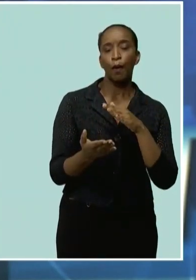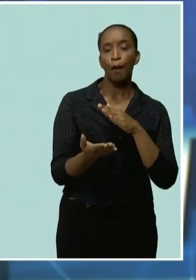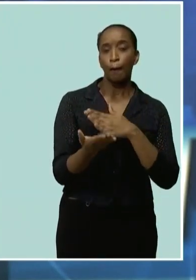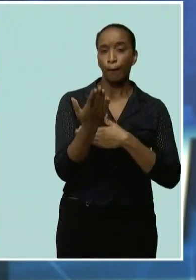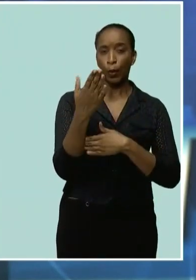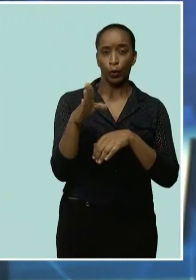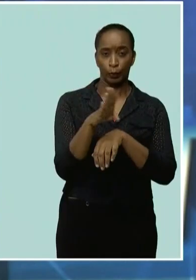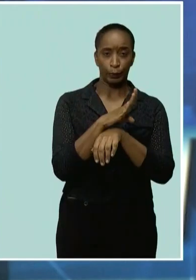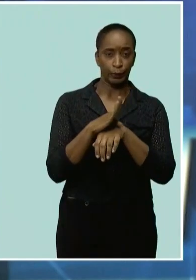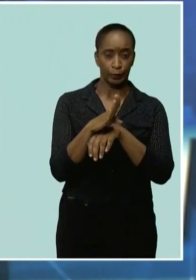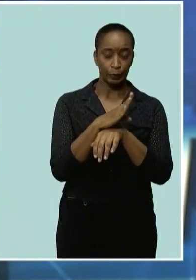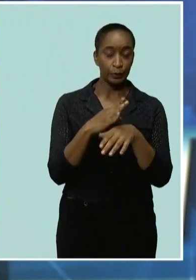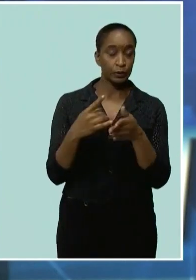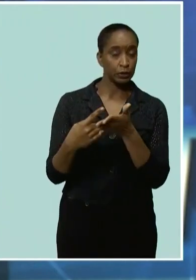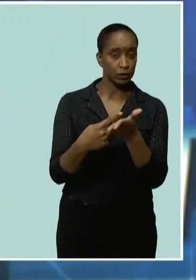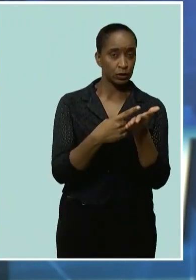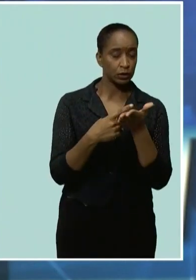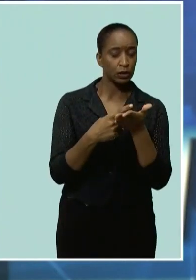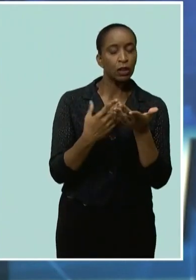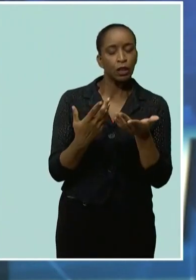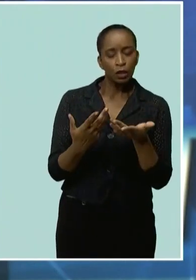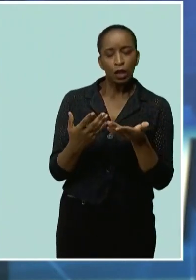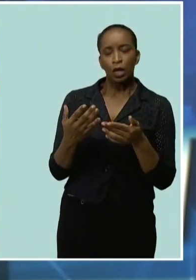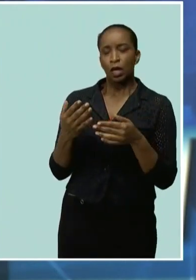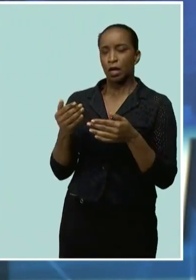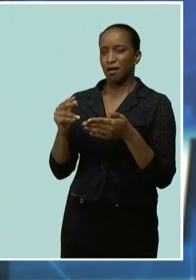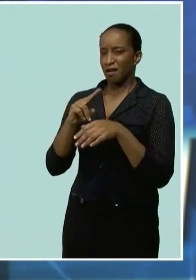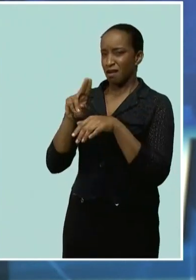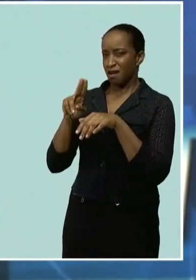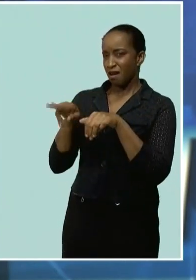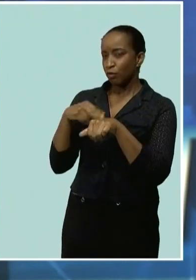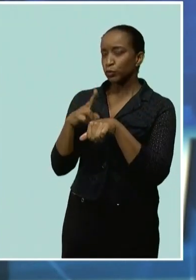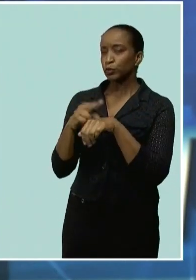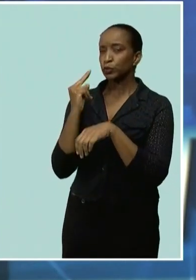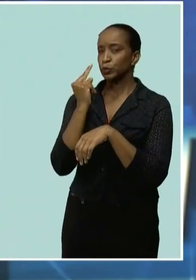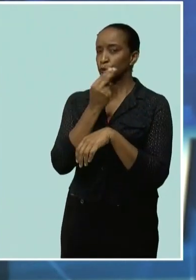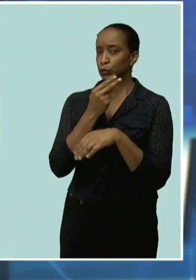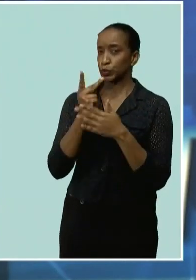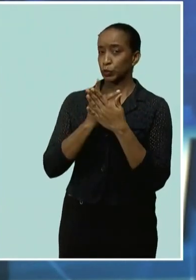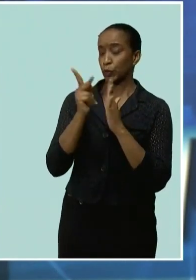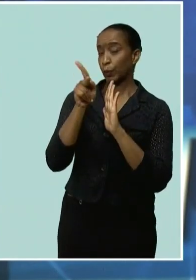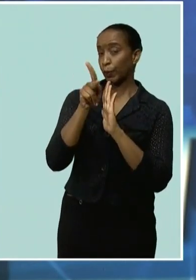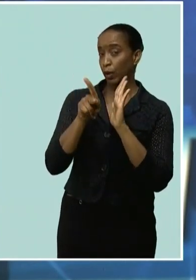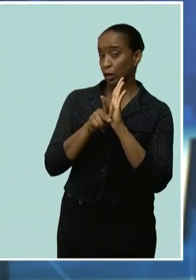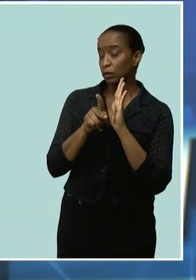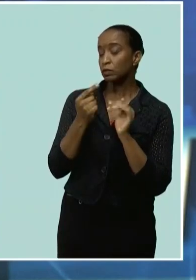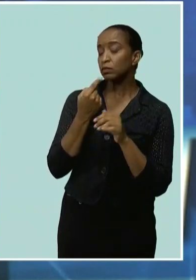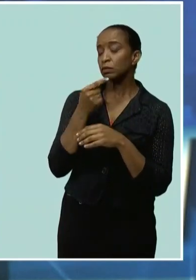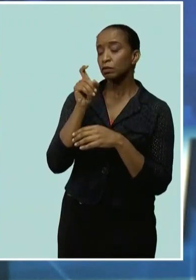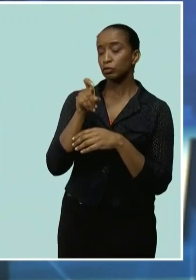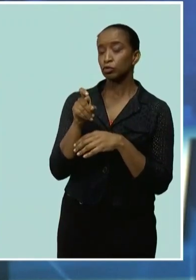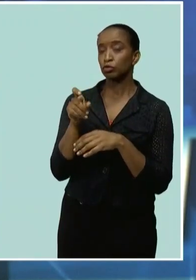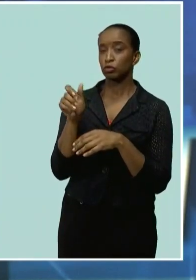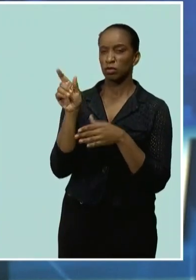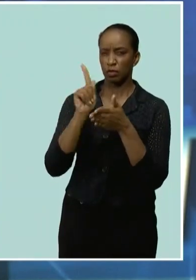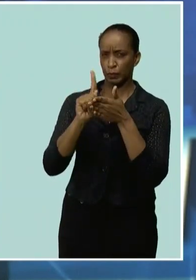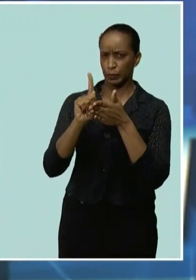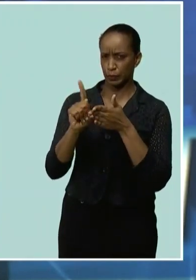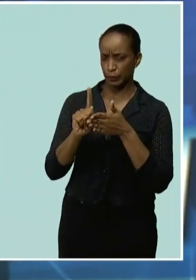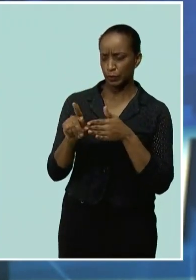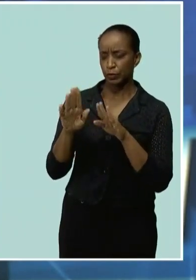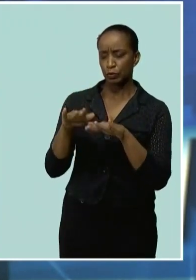the National Nutrition Policy stipulates that students should have a period and a half of physical activity each week, that's